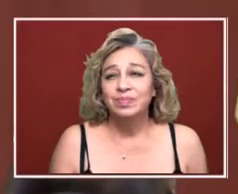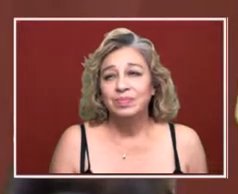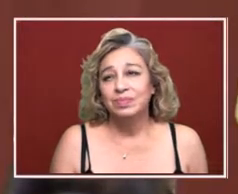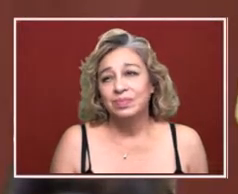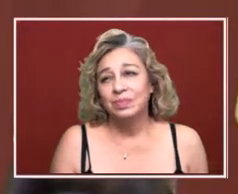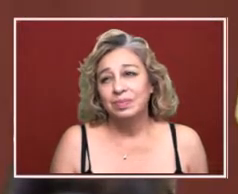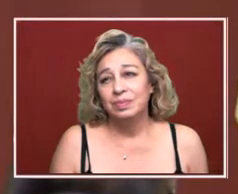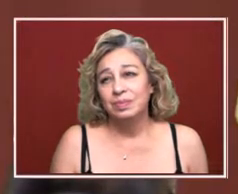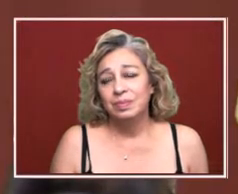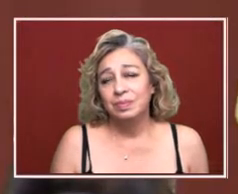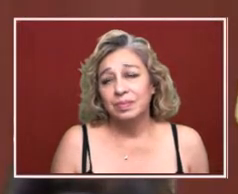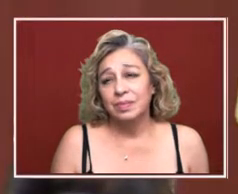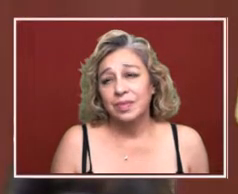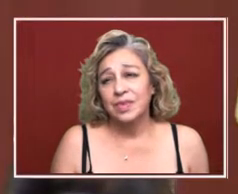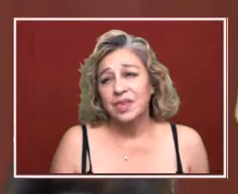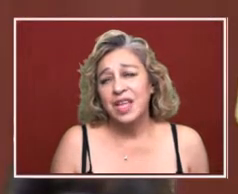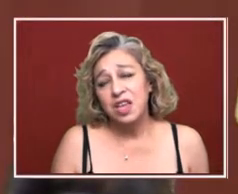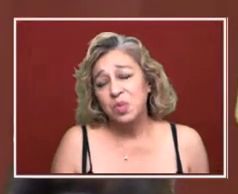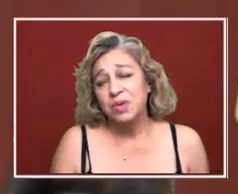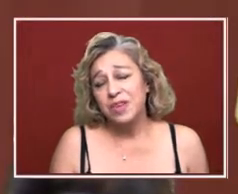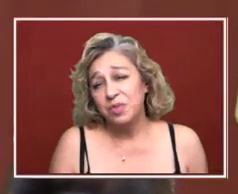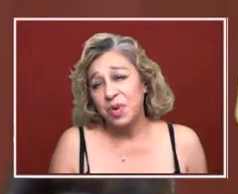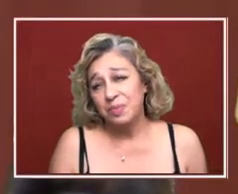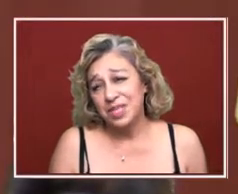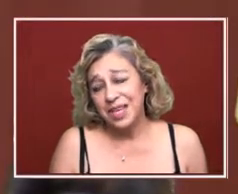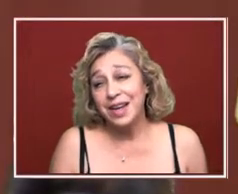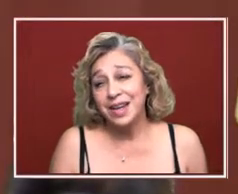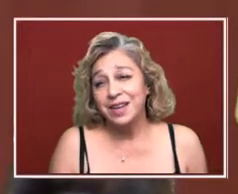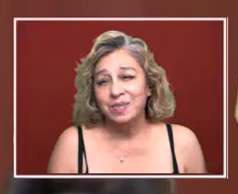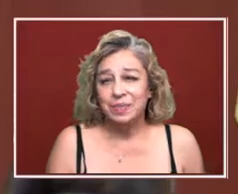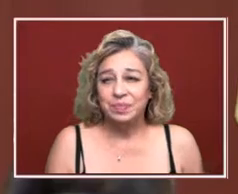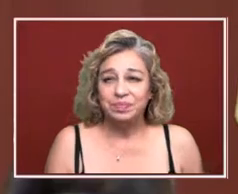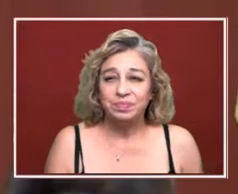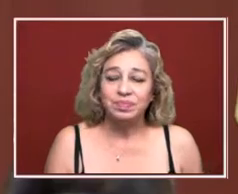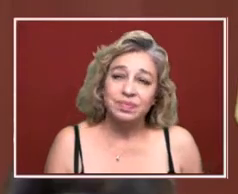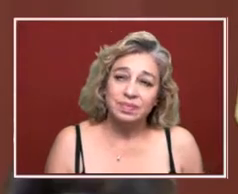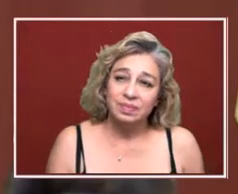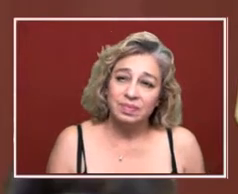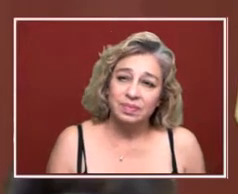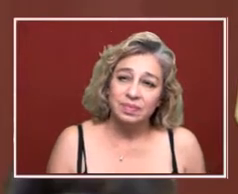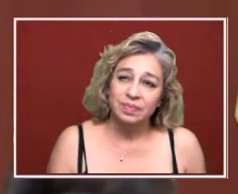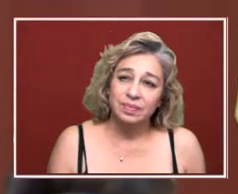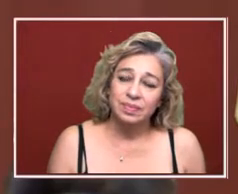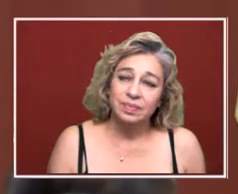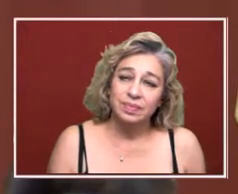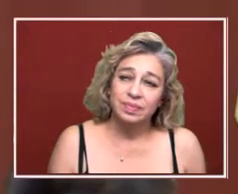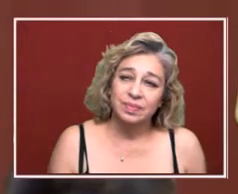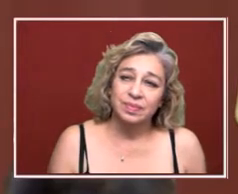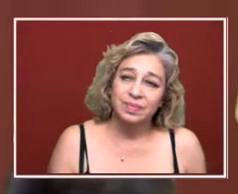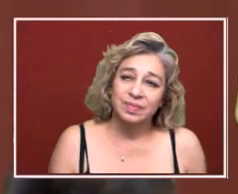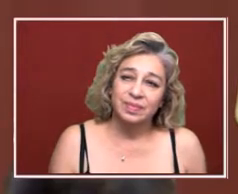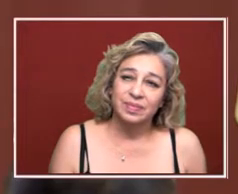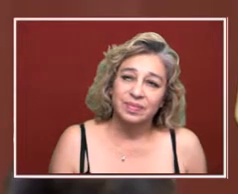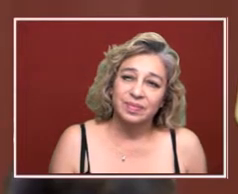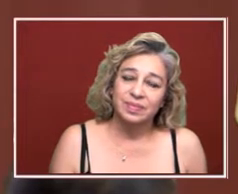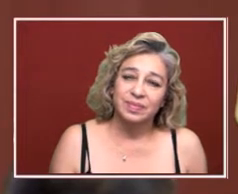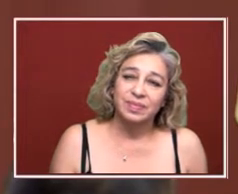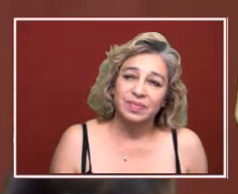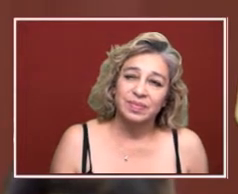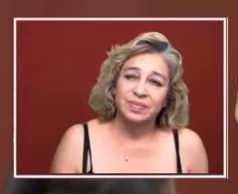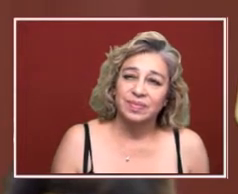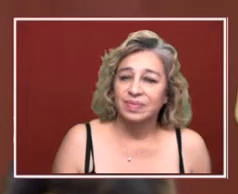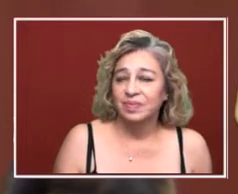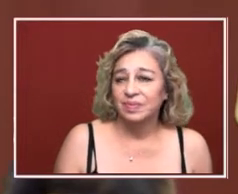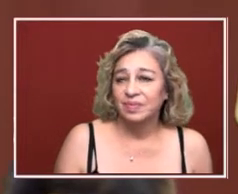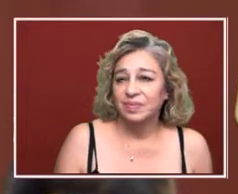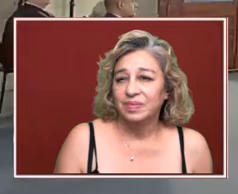sienten representados. Then you would feel represented. Les propongo que mencione yo aquí